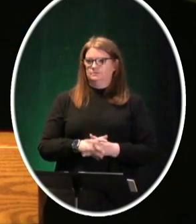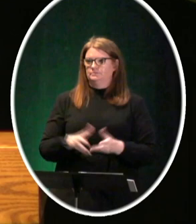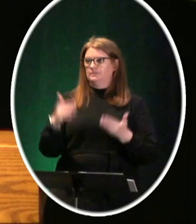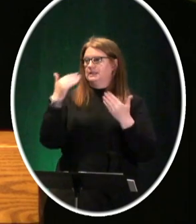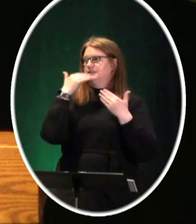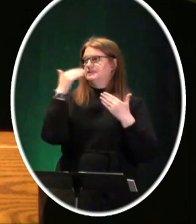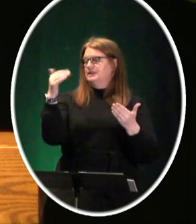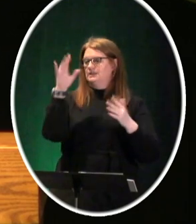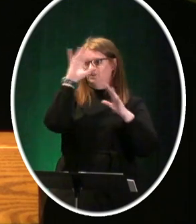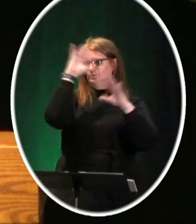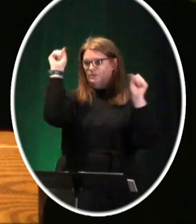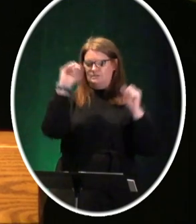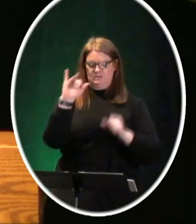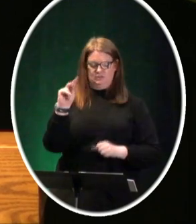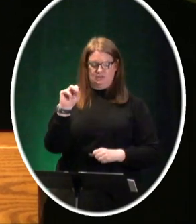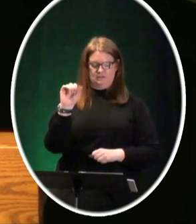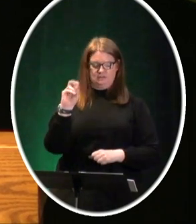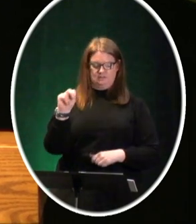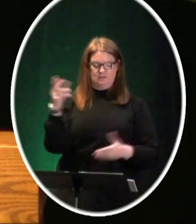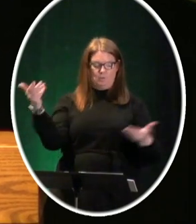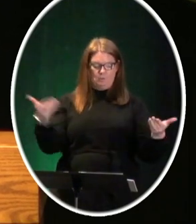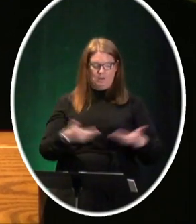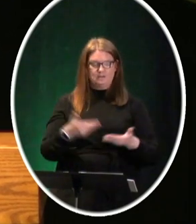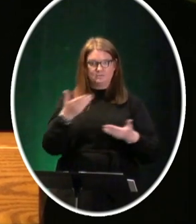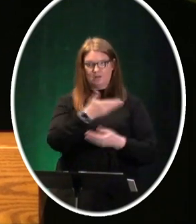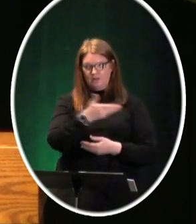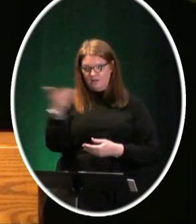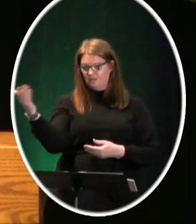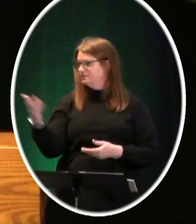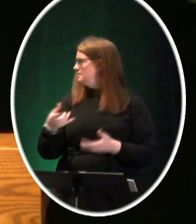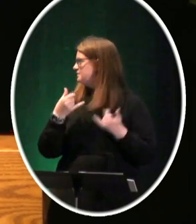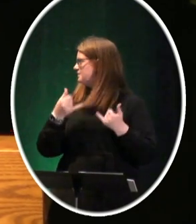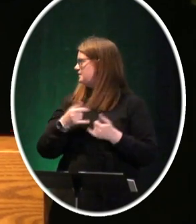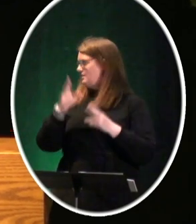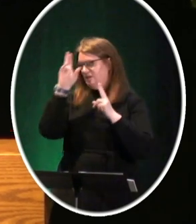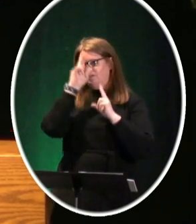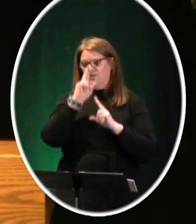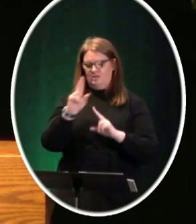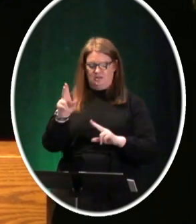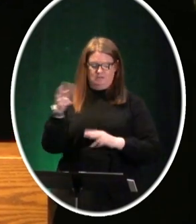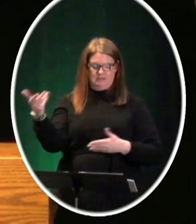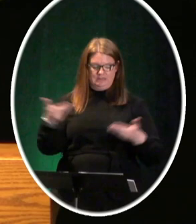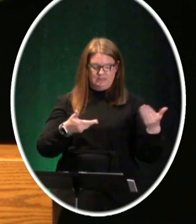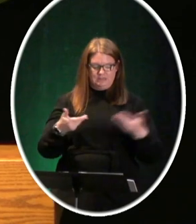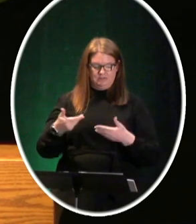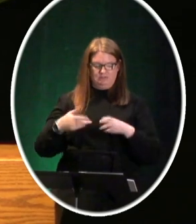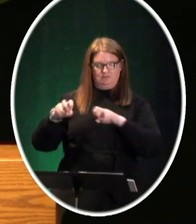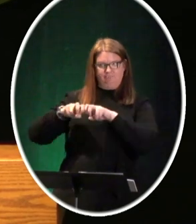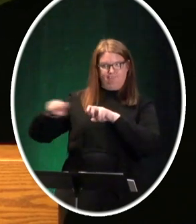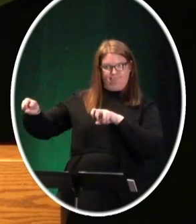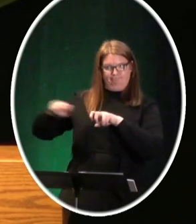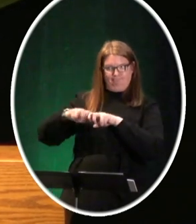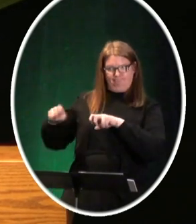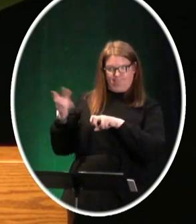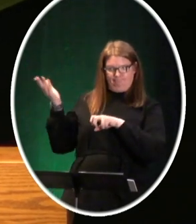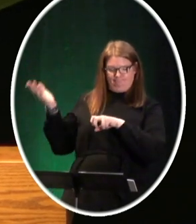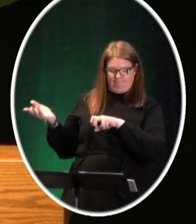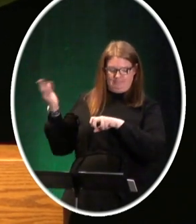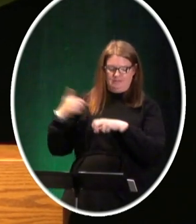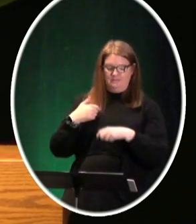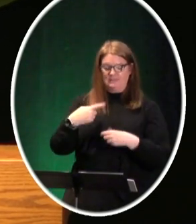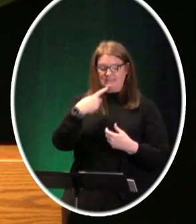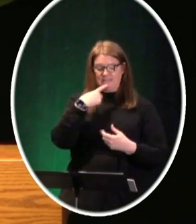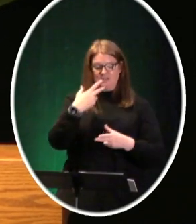Thank you, President Jensen, and welcome to you all. I have the honor of introducing our stage party today. As I say your name,